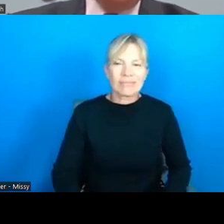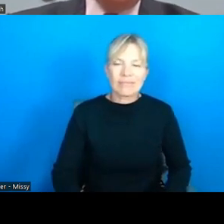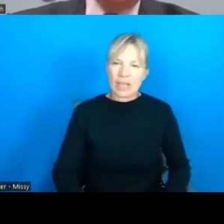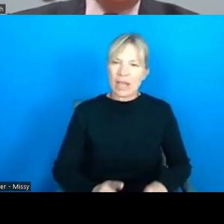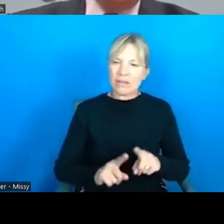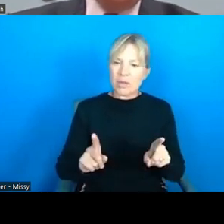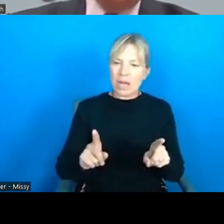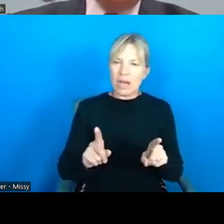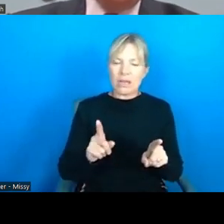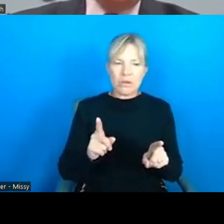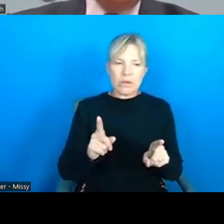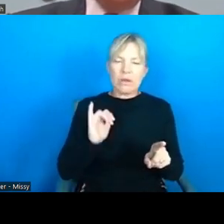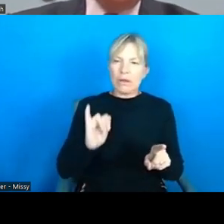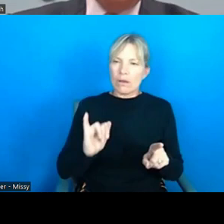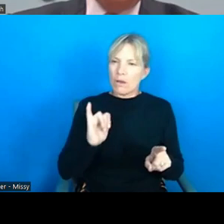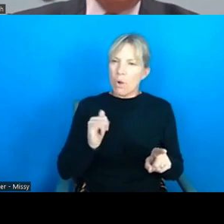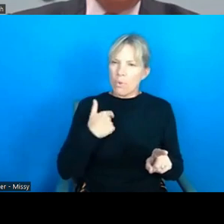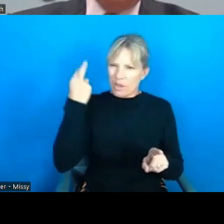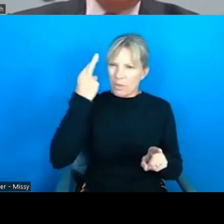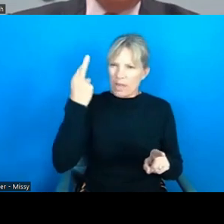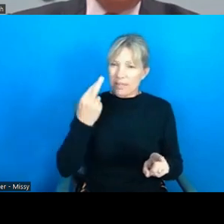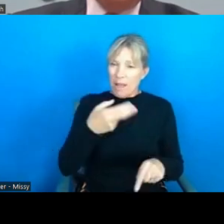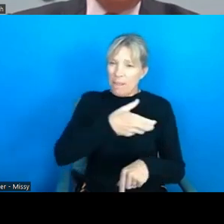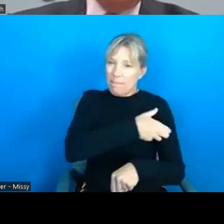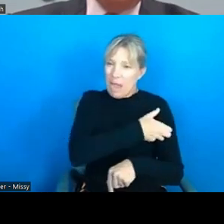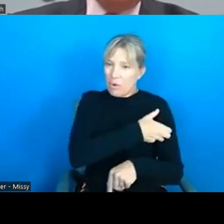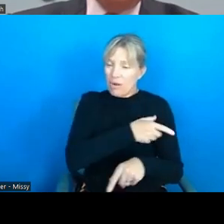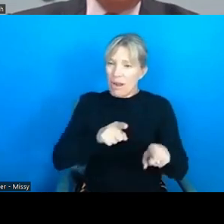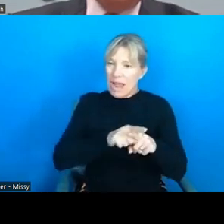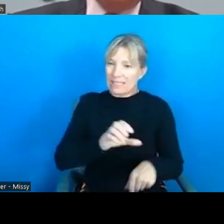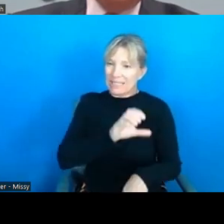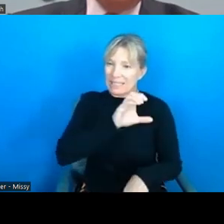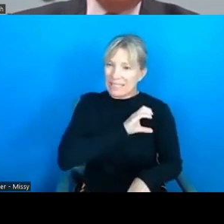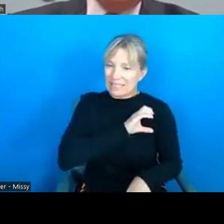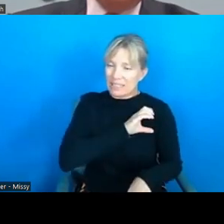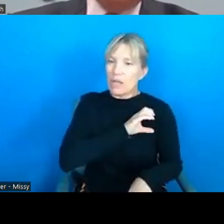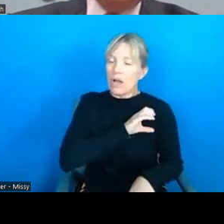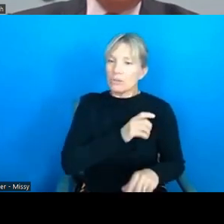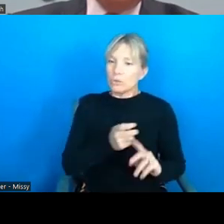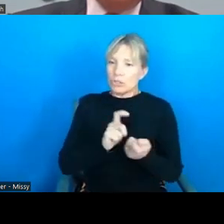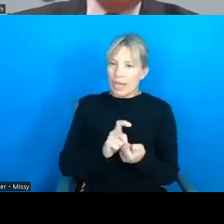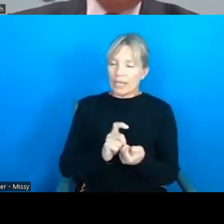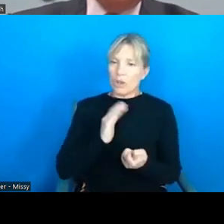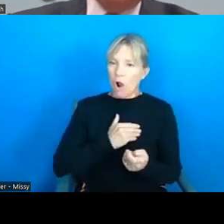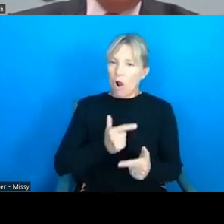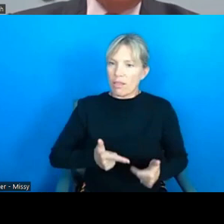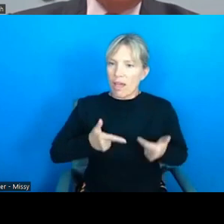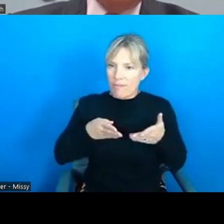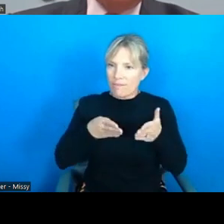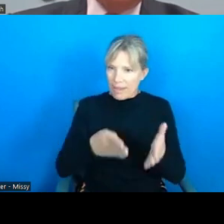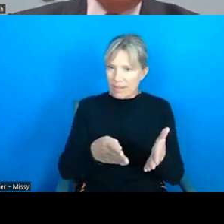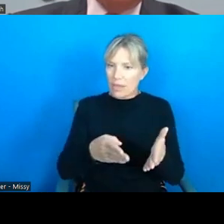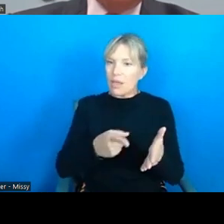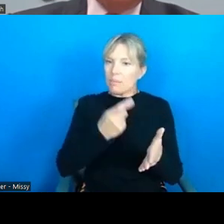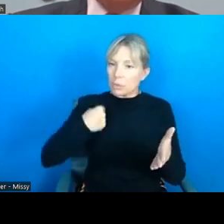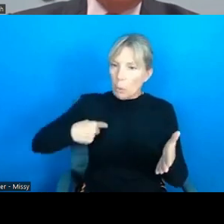a realization of the power that we had as citizens to change the course of our lives, because we believed we had the